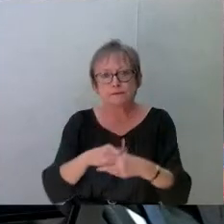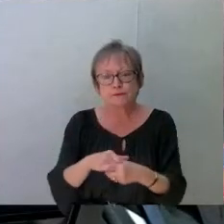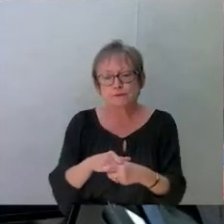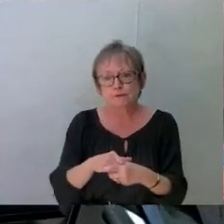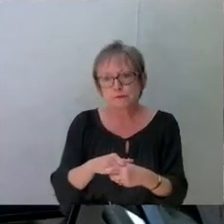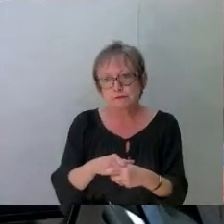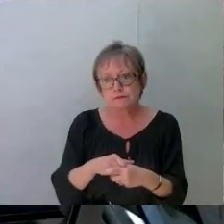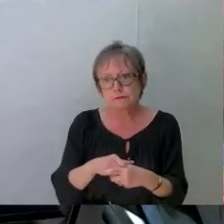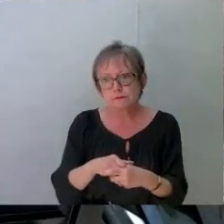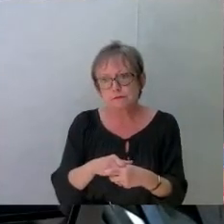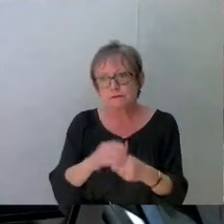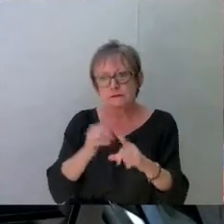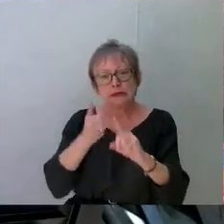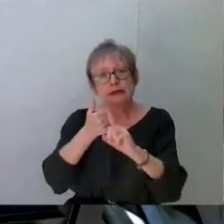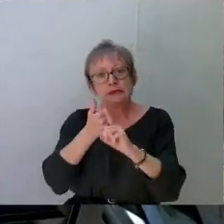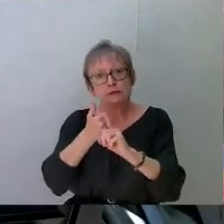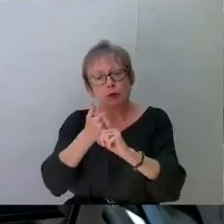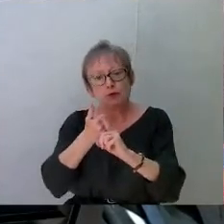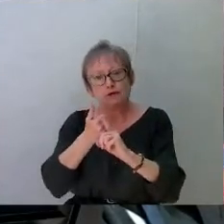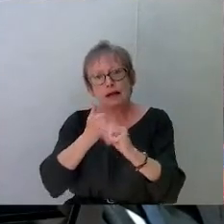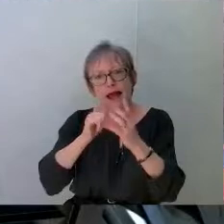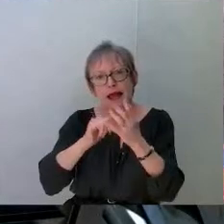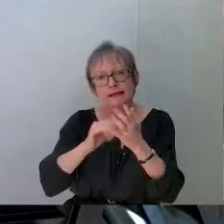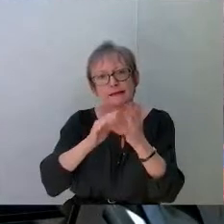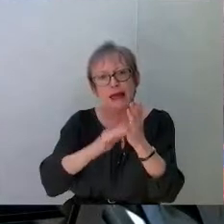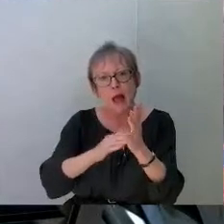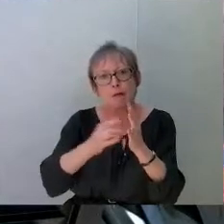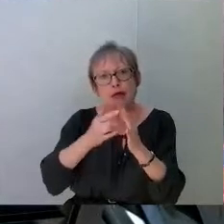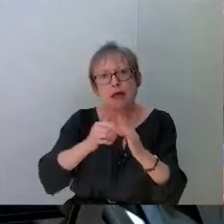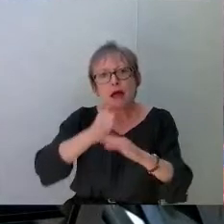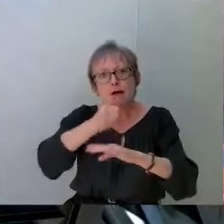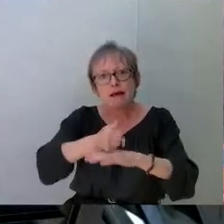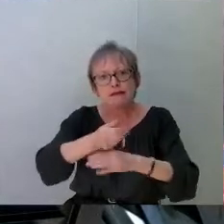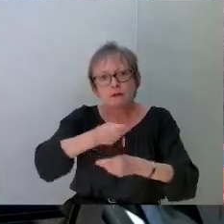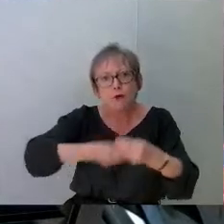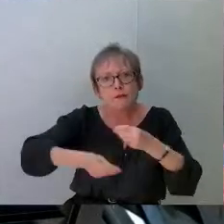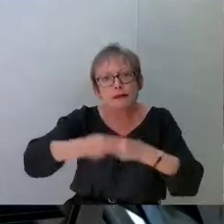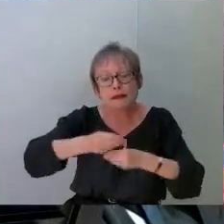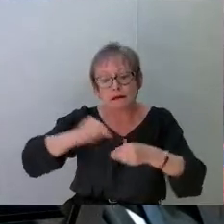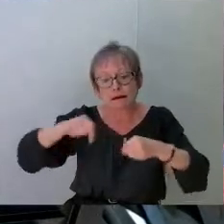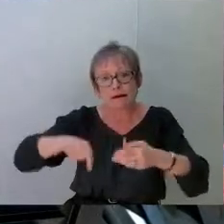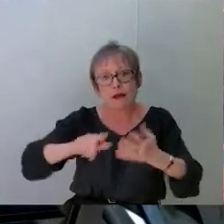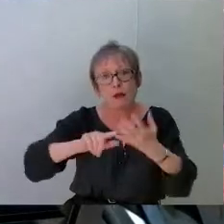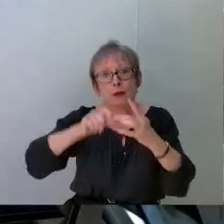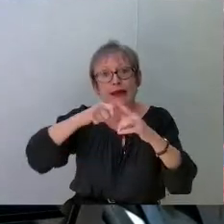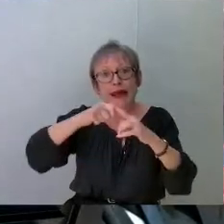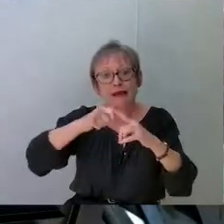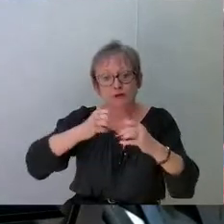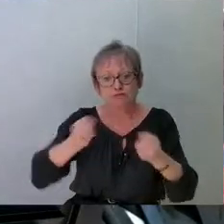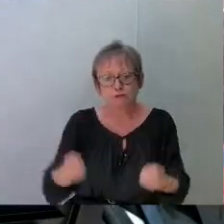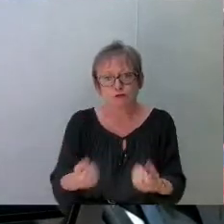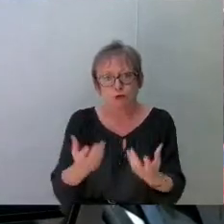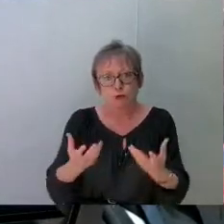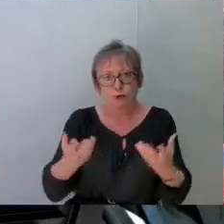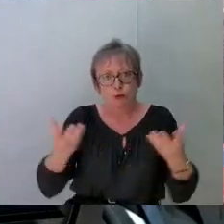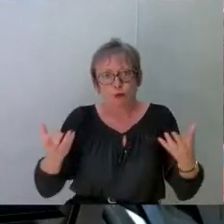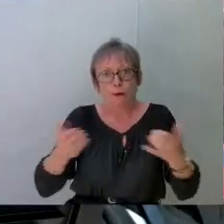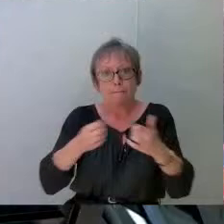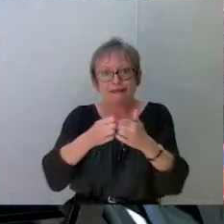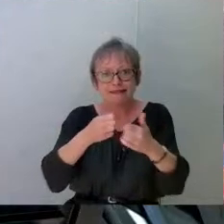and supports SMEs, we're a very SME-based economy in this country, to grow their business through the Help to Grow